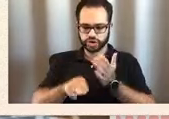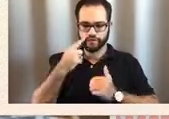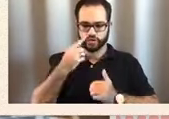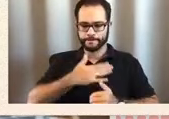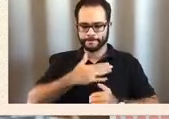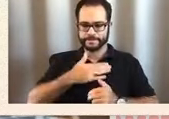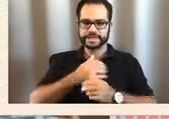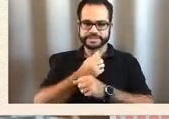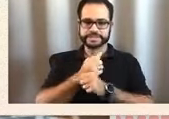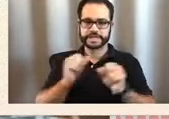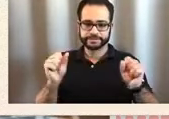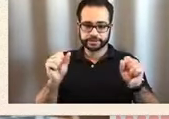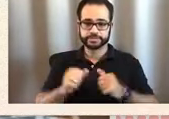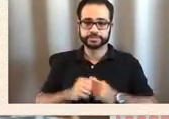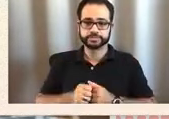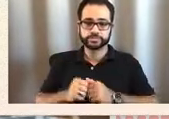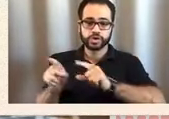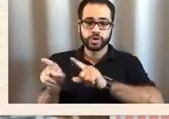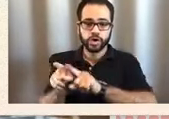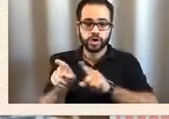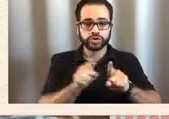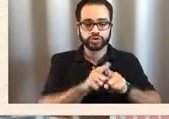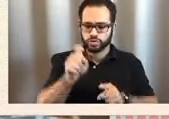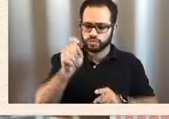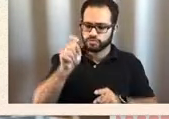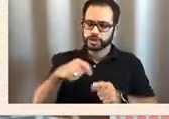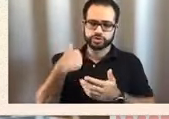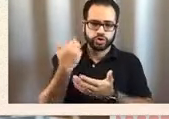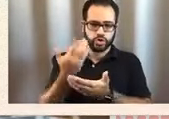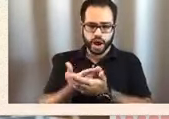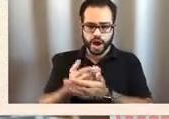they must be on time as well.